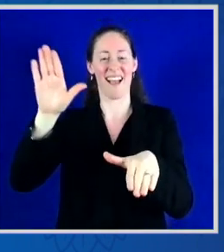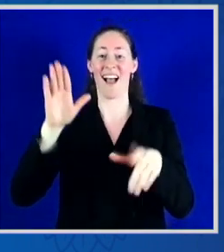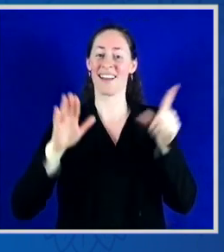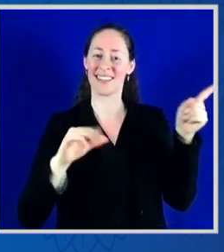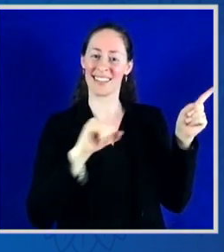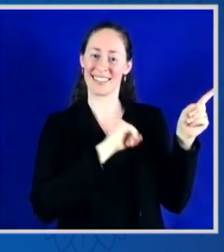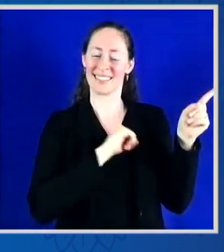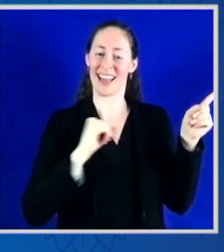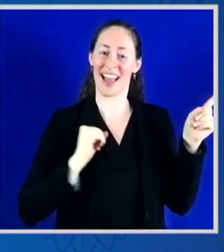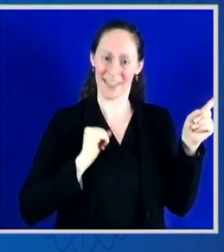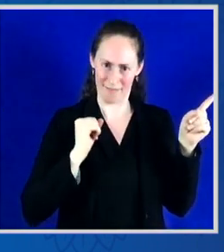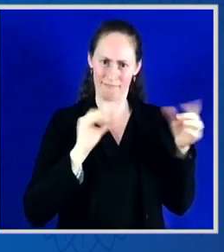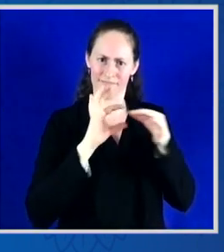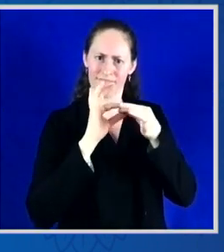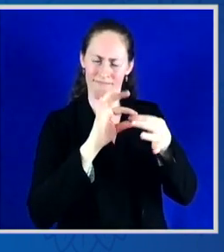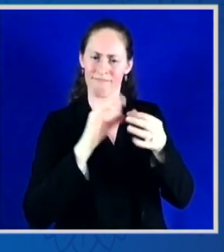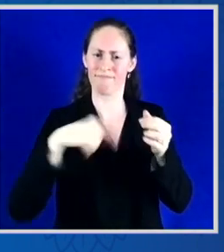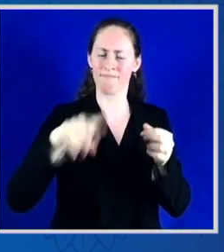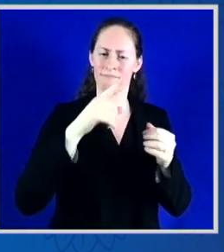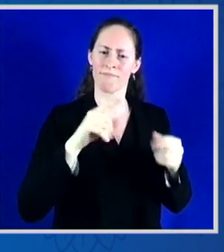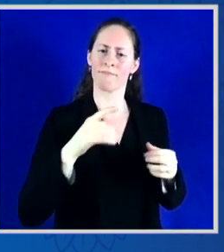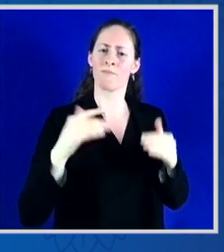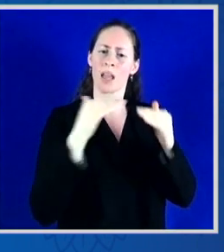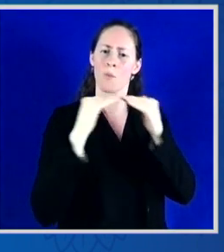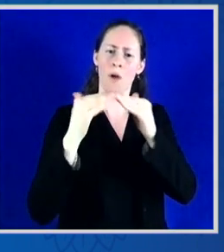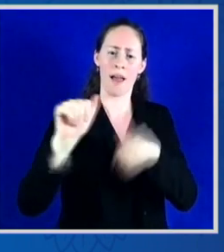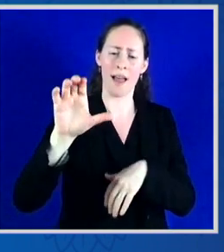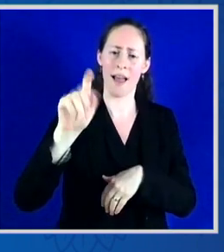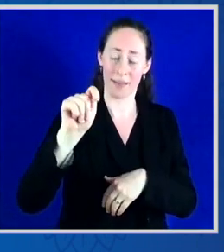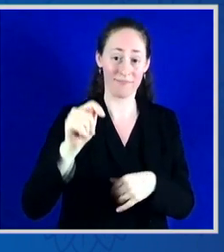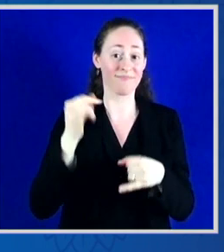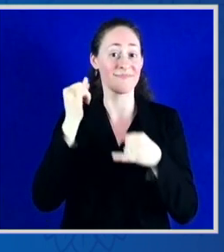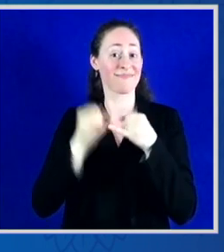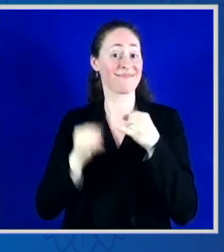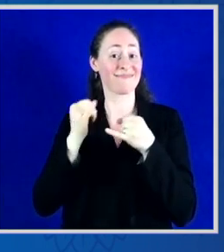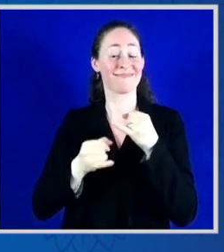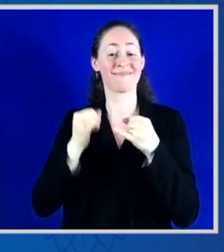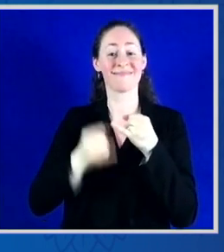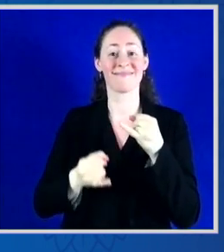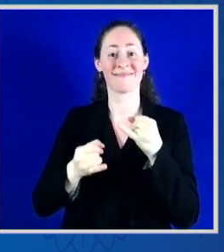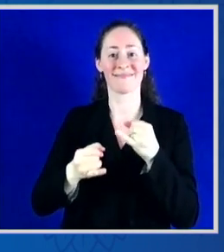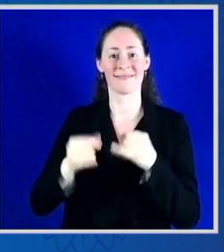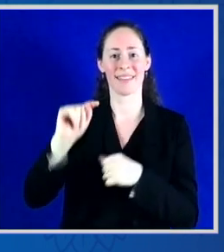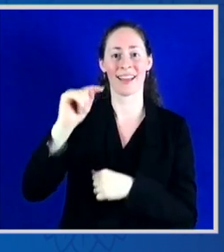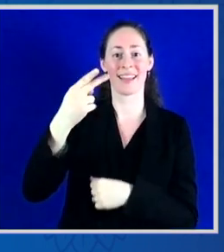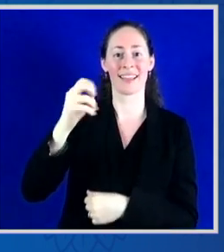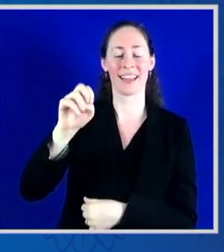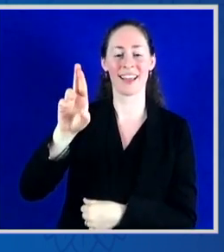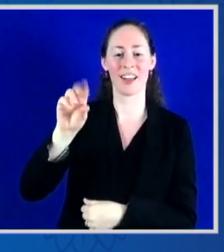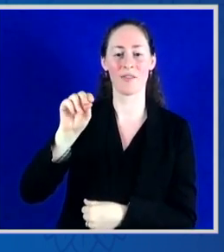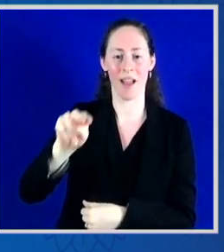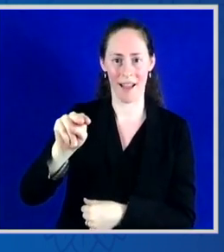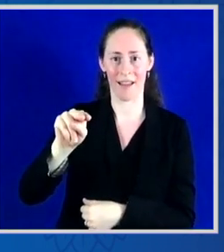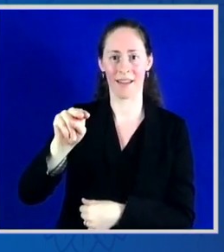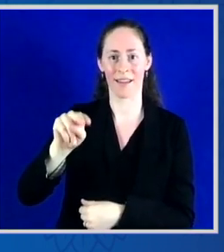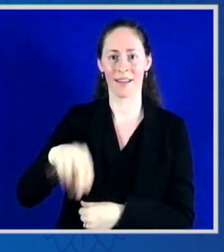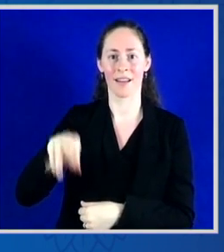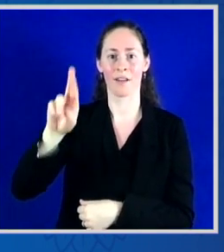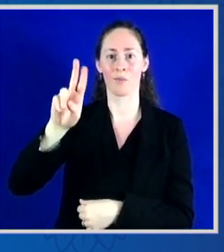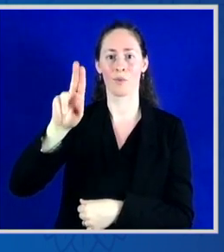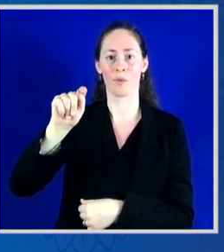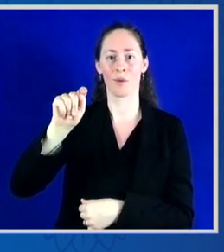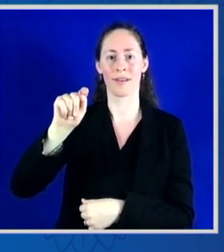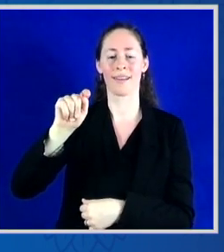Act. And finally, we have Theron Rutner, IT director for the Red Cliff Band of